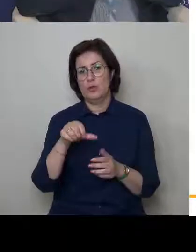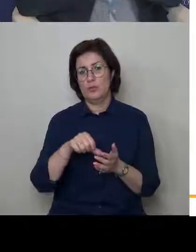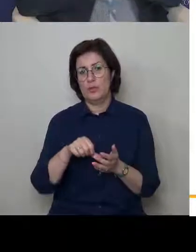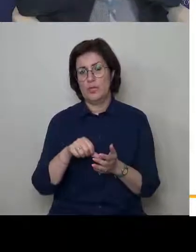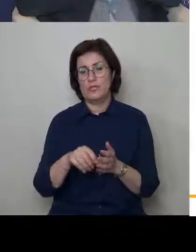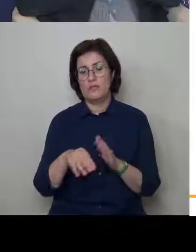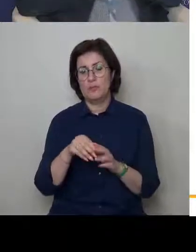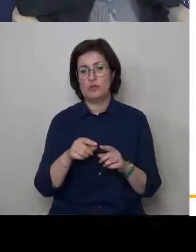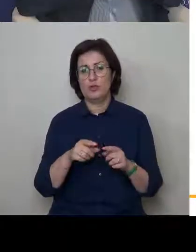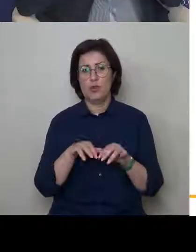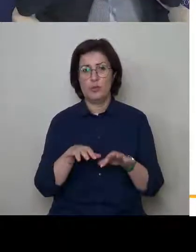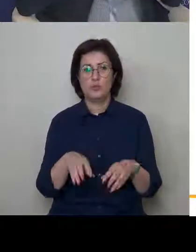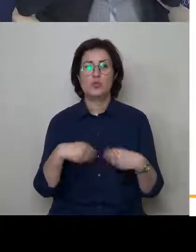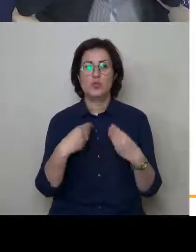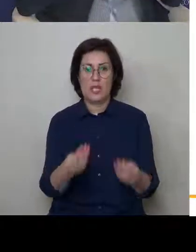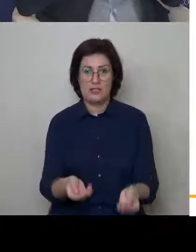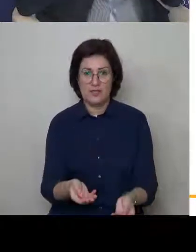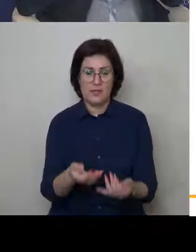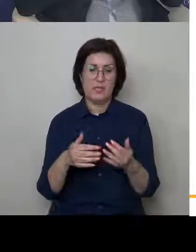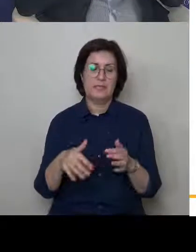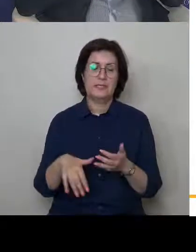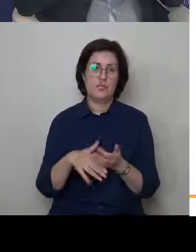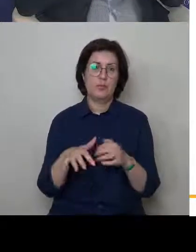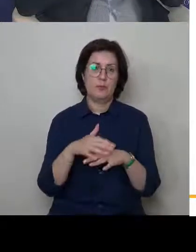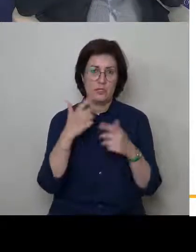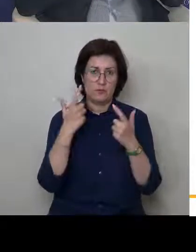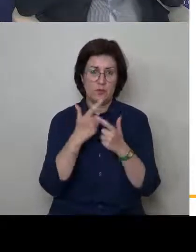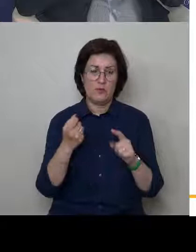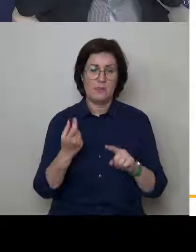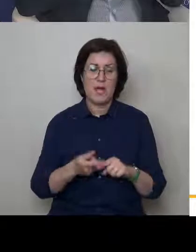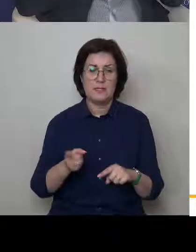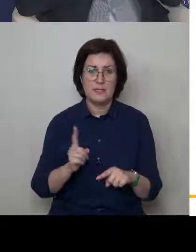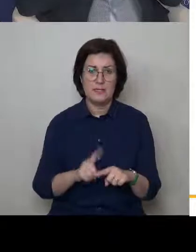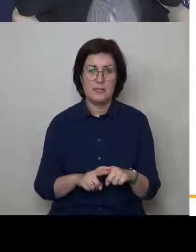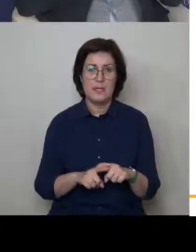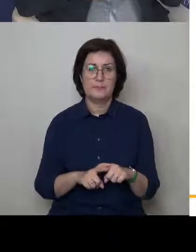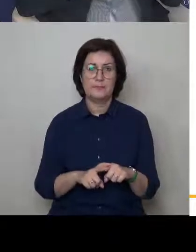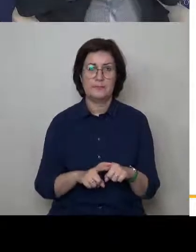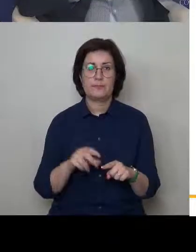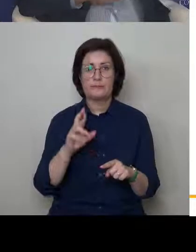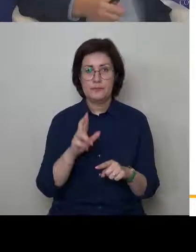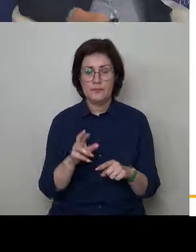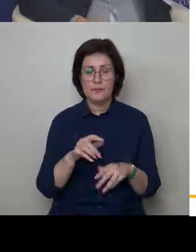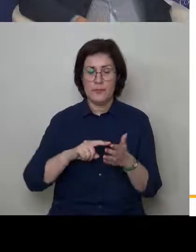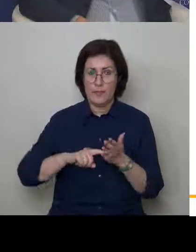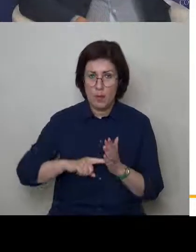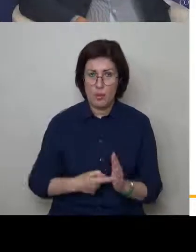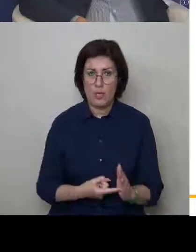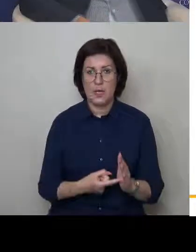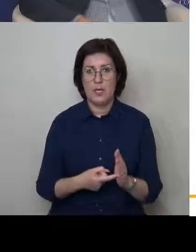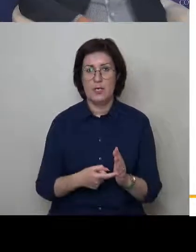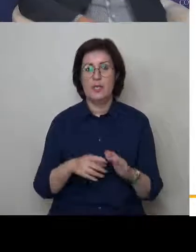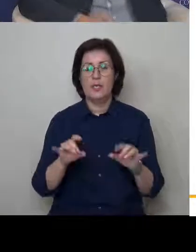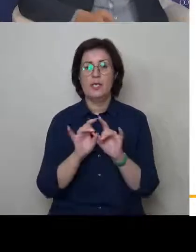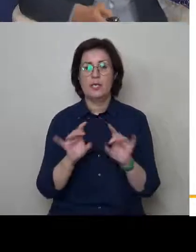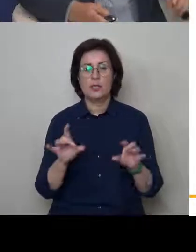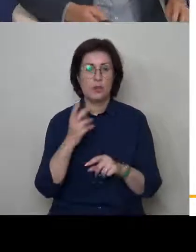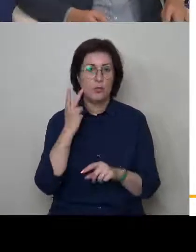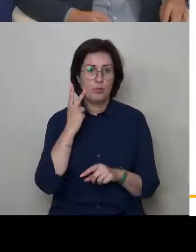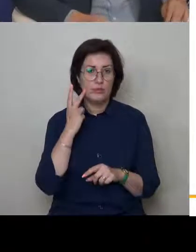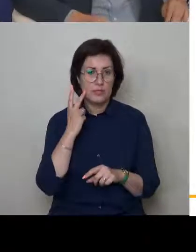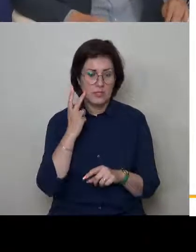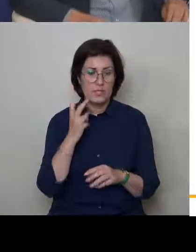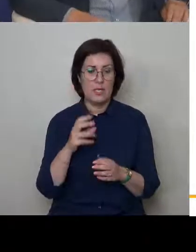a facility to a certain candidate while they have given it to another candidate, another subject of the election. The media, and here I would